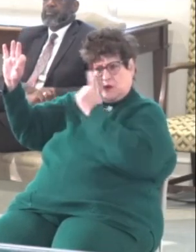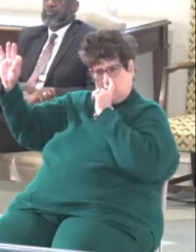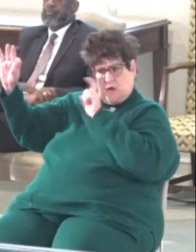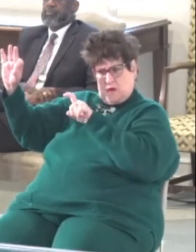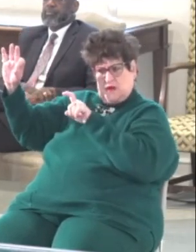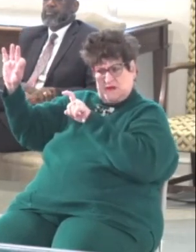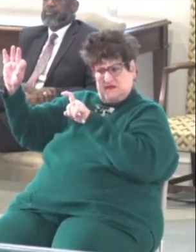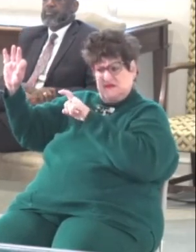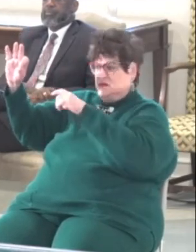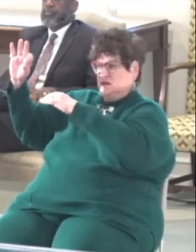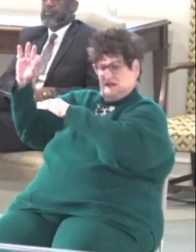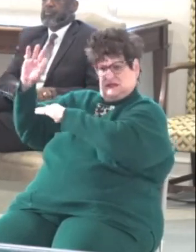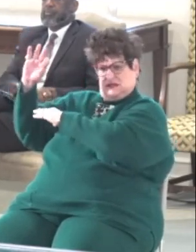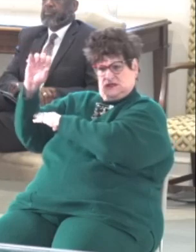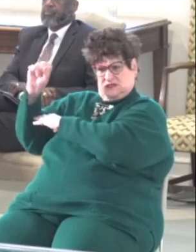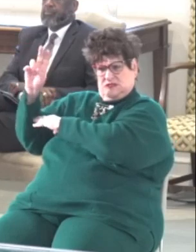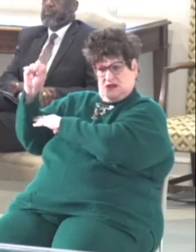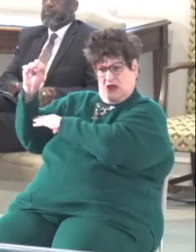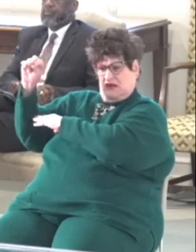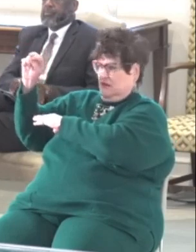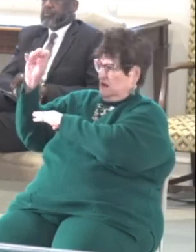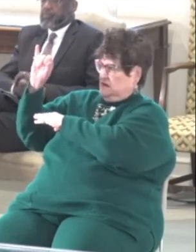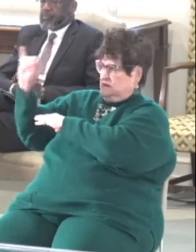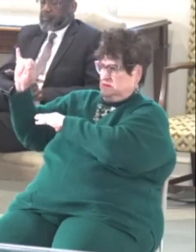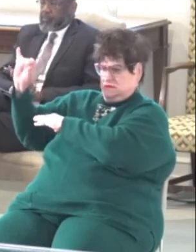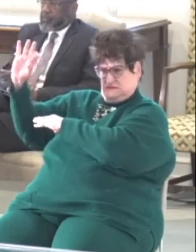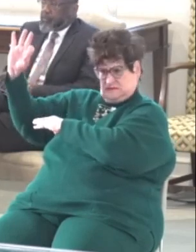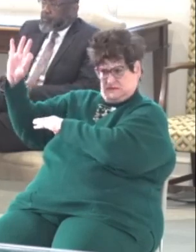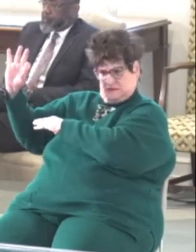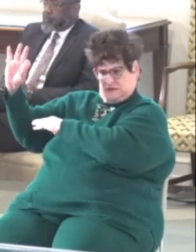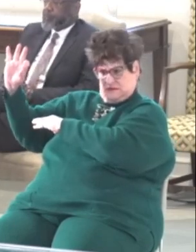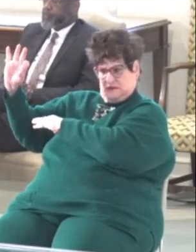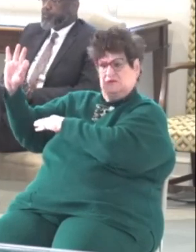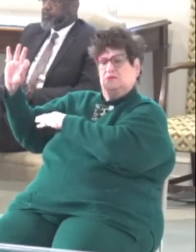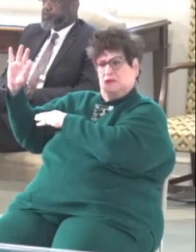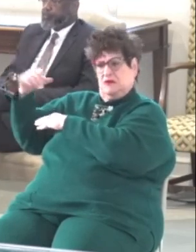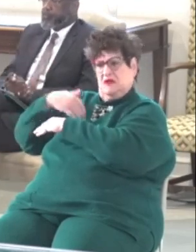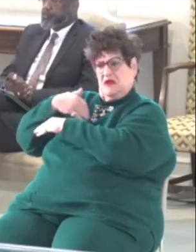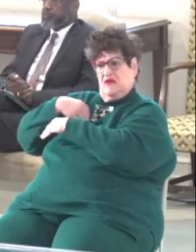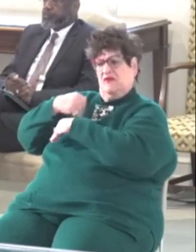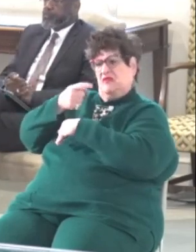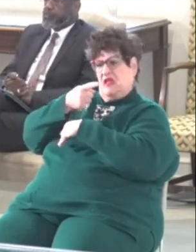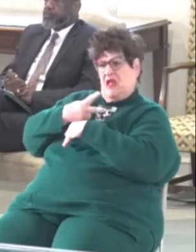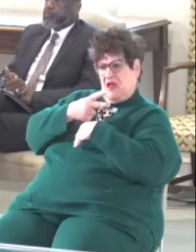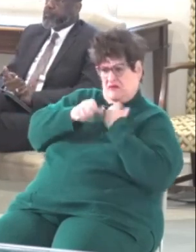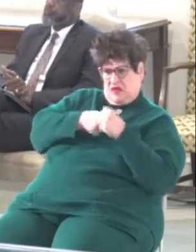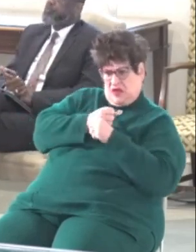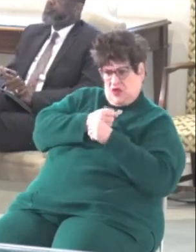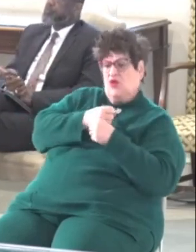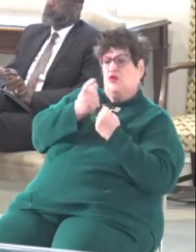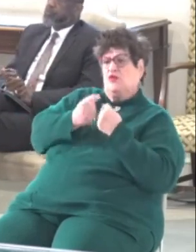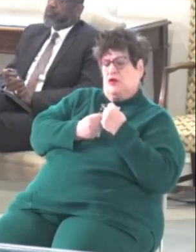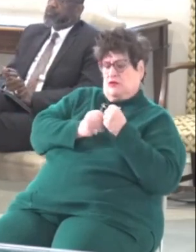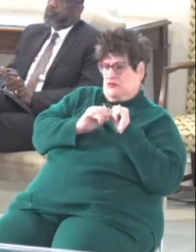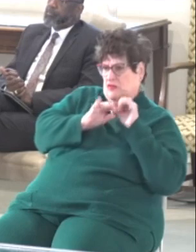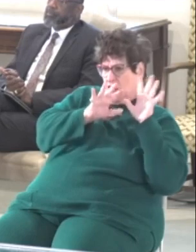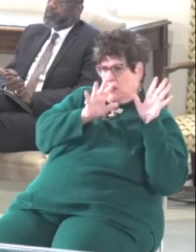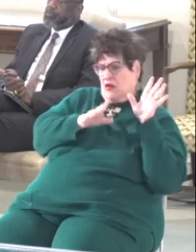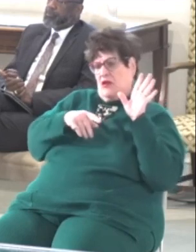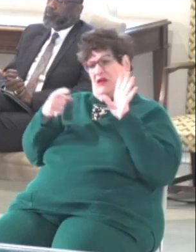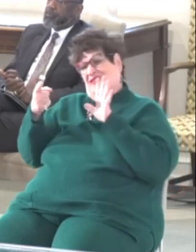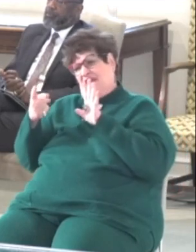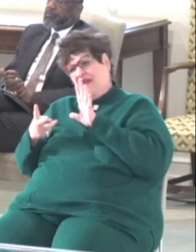watching? The solstices divide the year into two halves, one full of growing light, one of growing